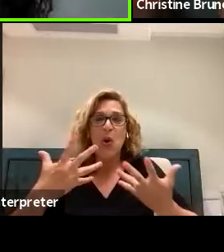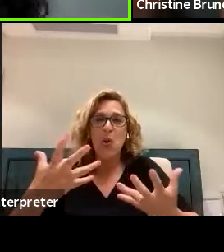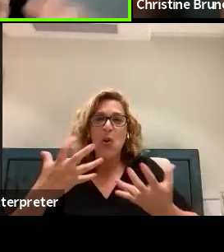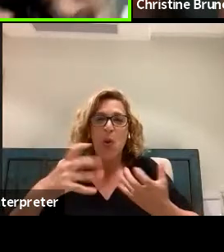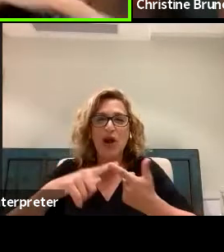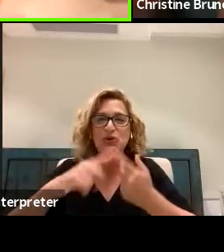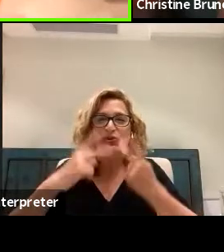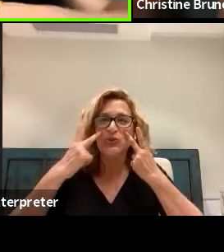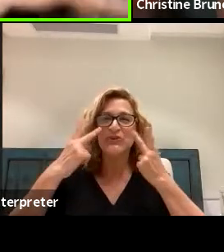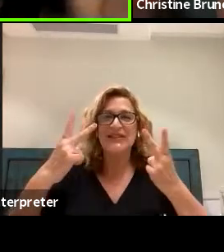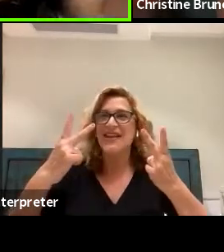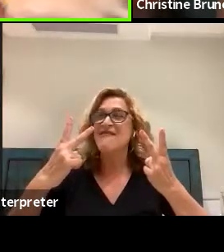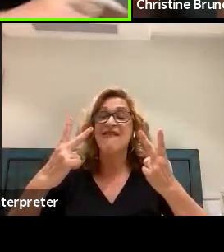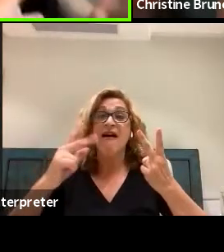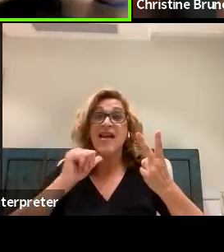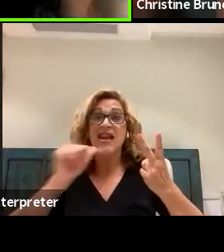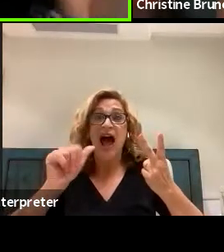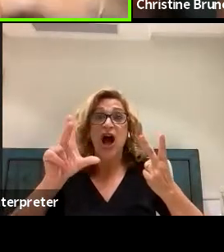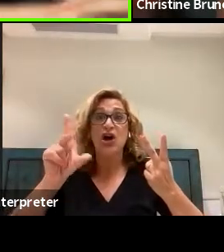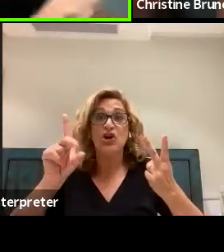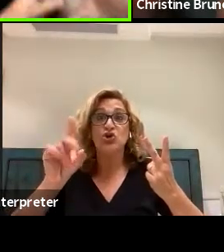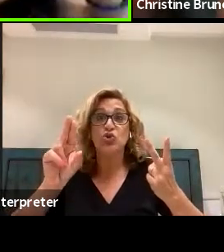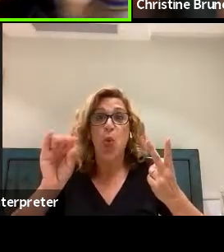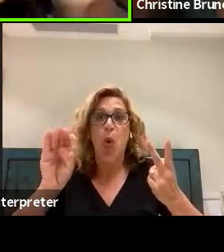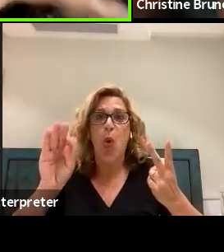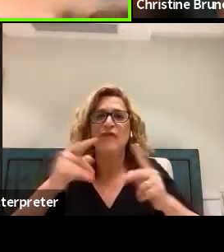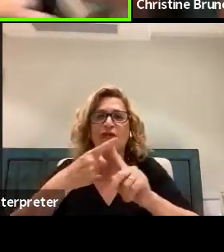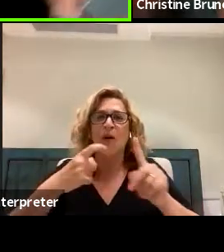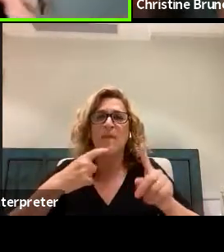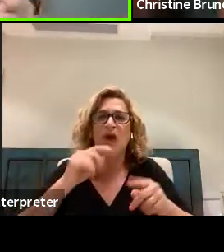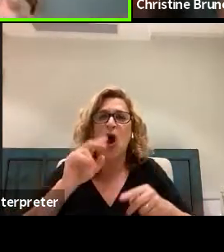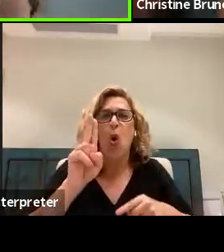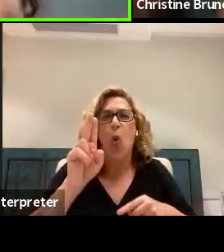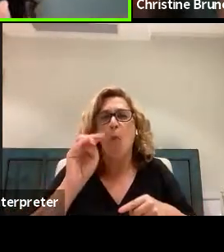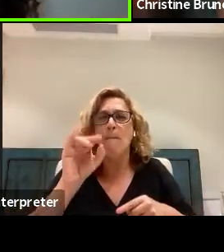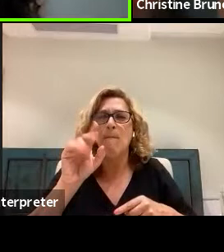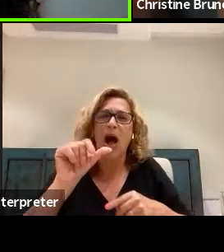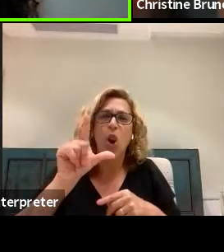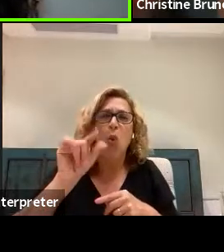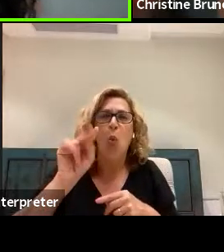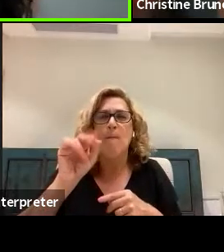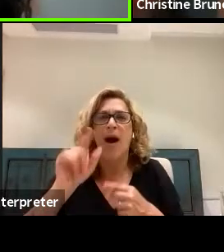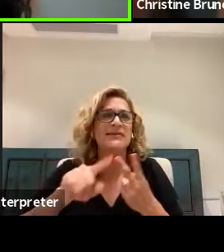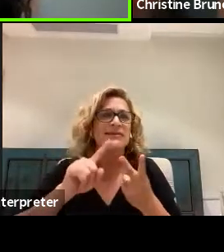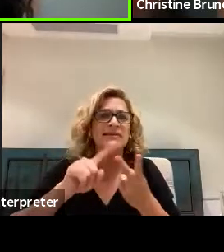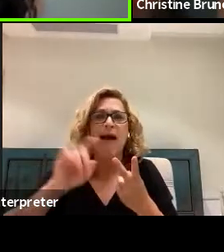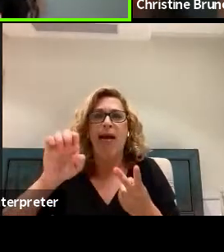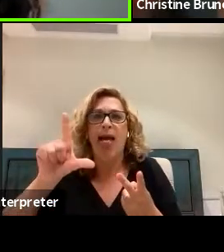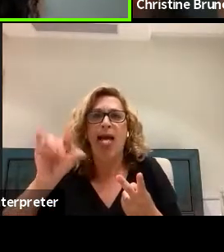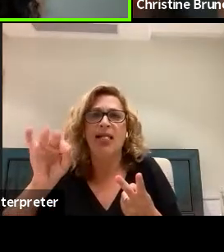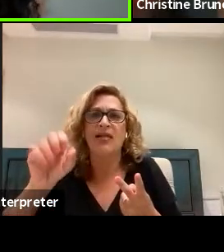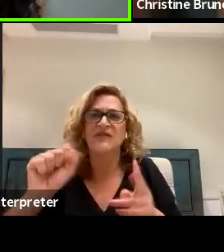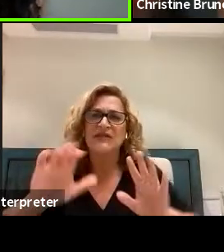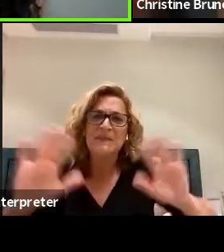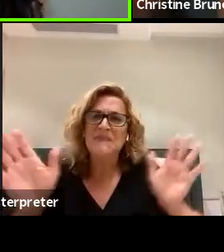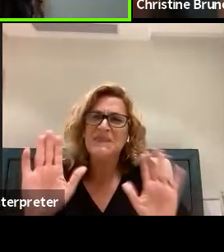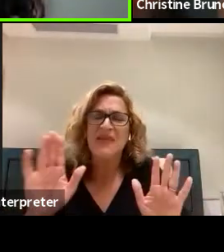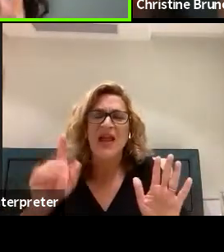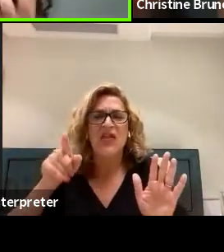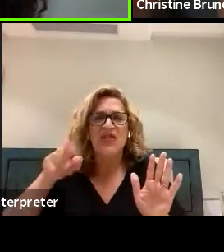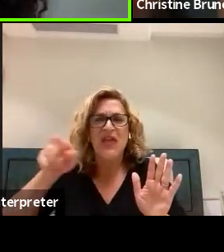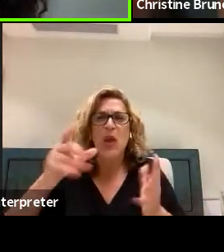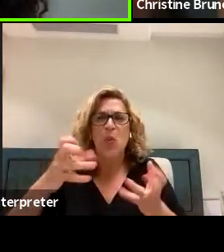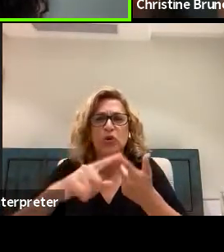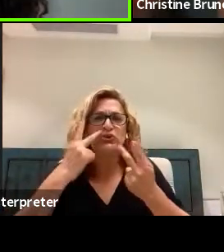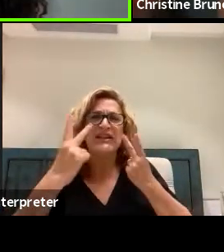see not the dwarves, the Oompa Loompas, the elves, and all those things. They wanted to see real people that look like them and have stories